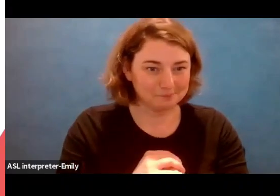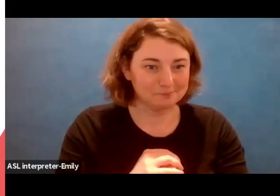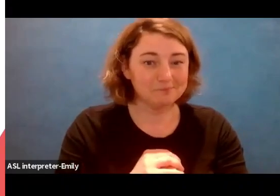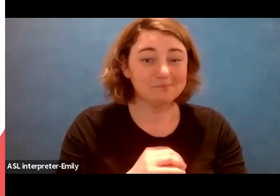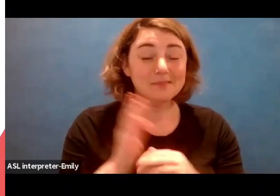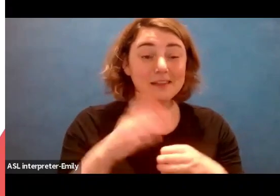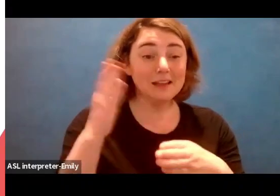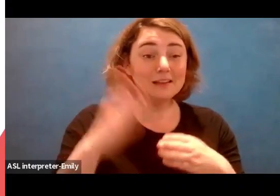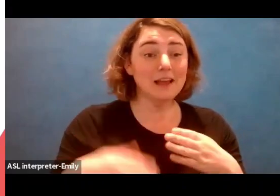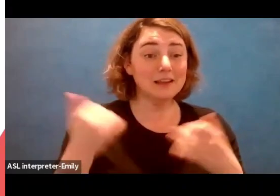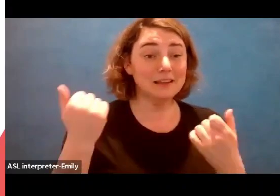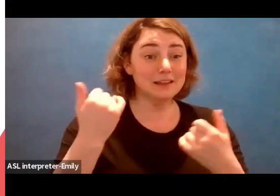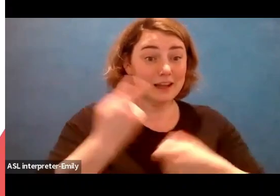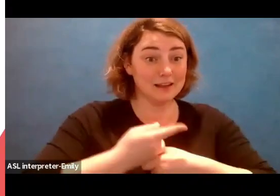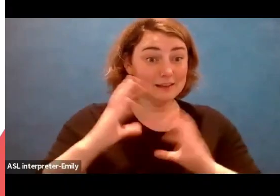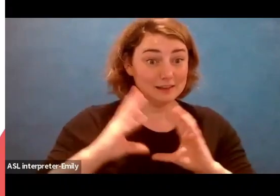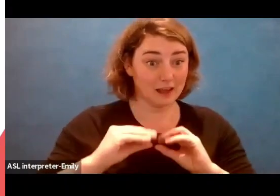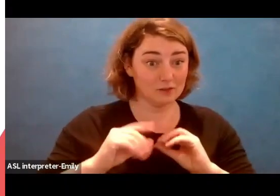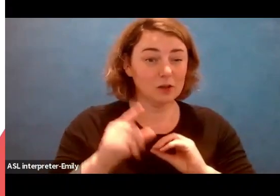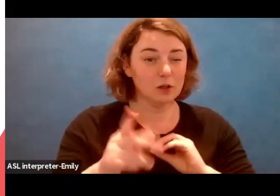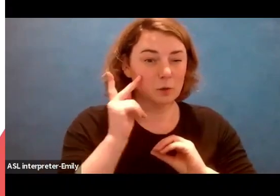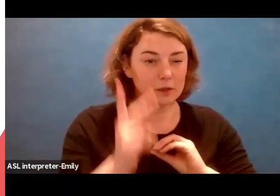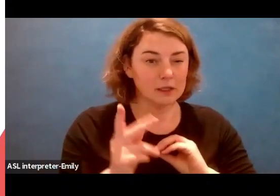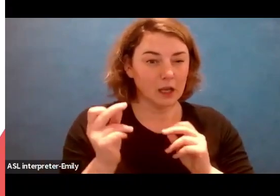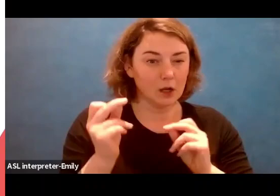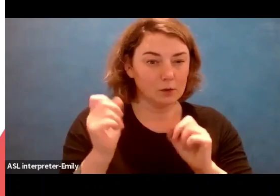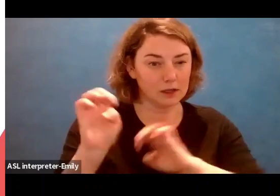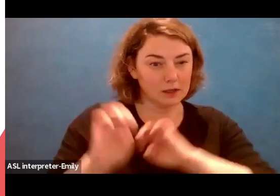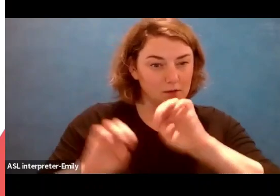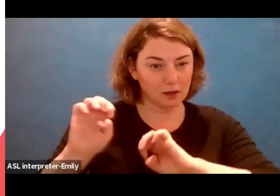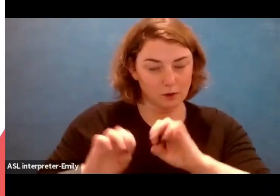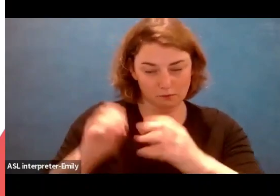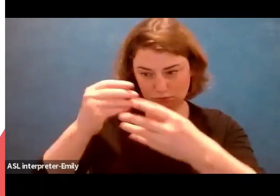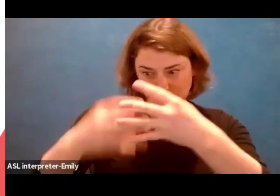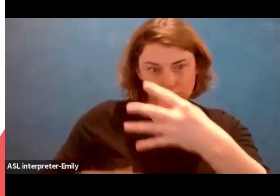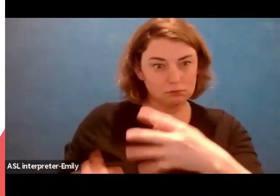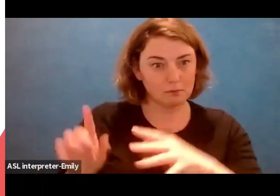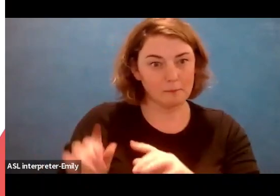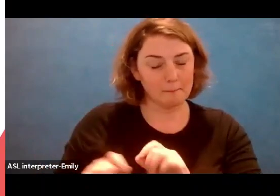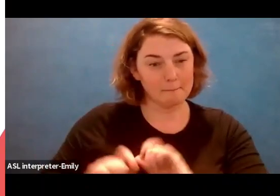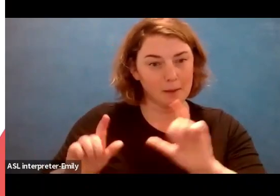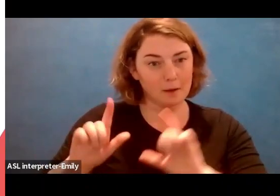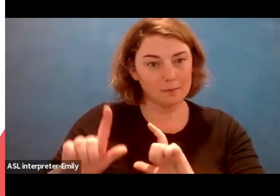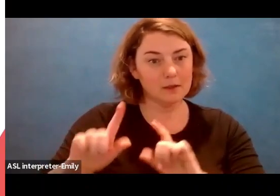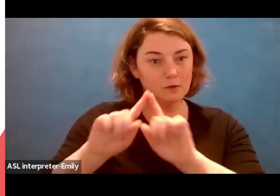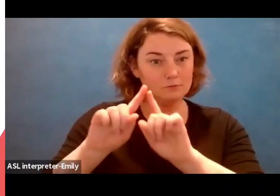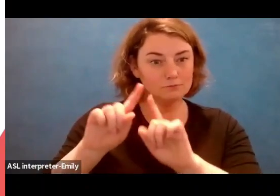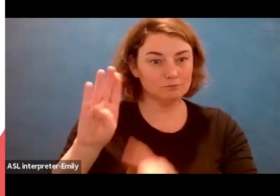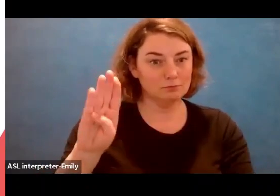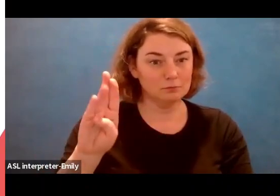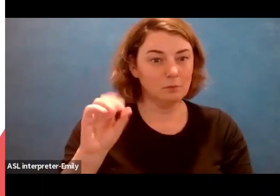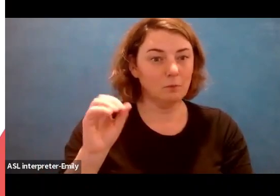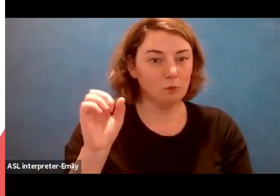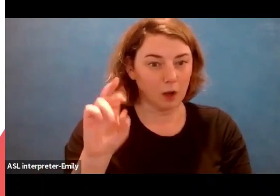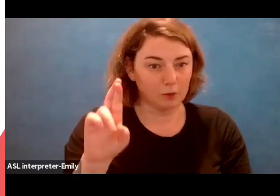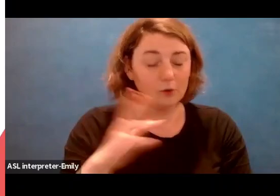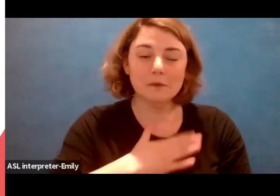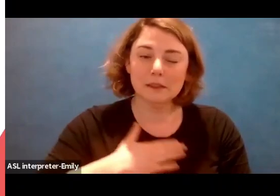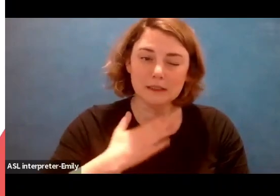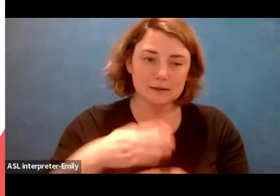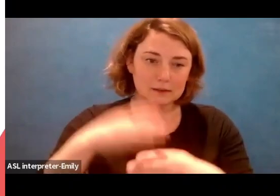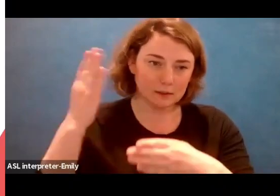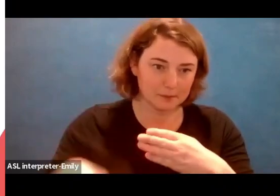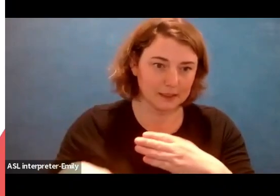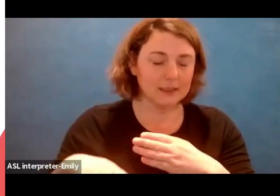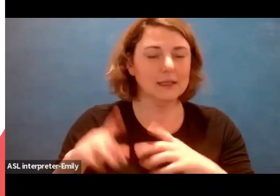At the close of today's session, you will see a quick evaluation of the session pop up in your browser. Please take a moment to complete that survey. It